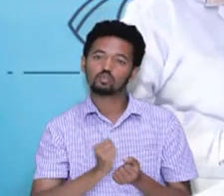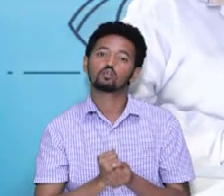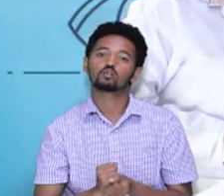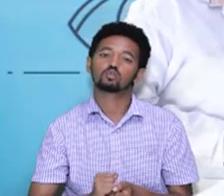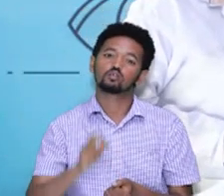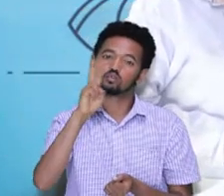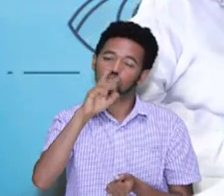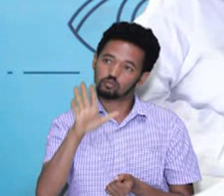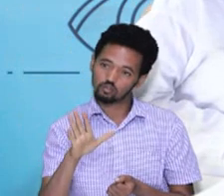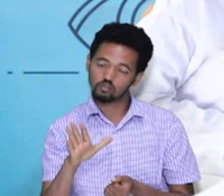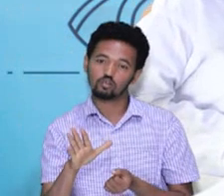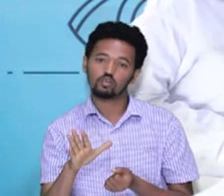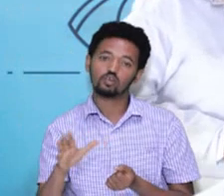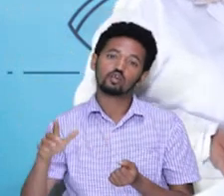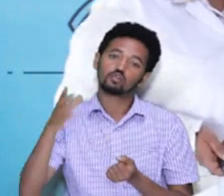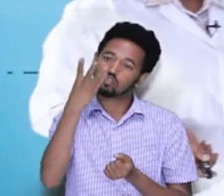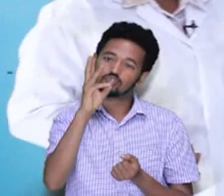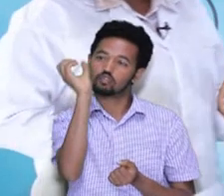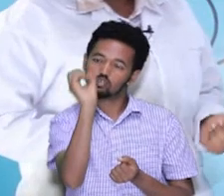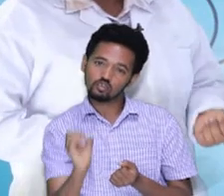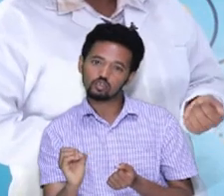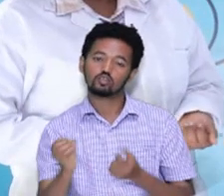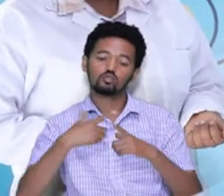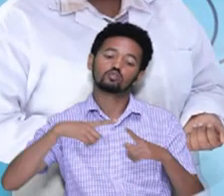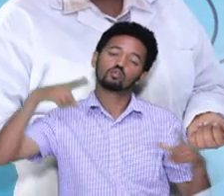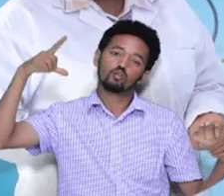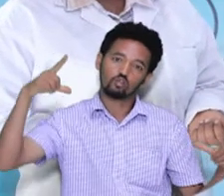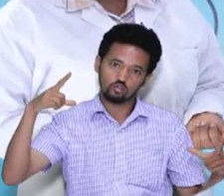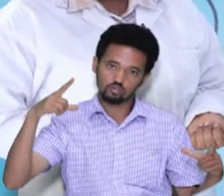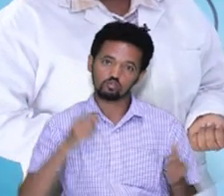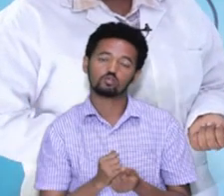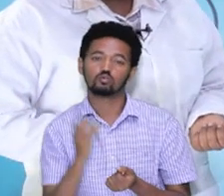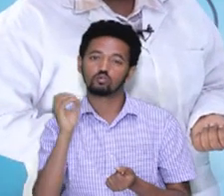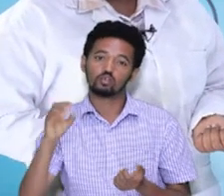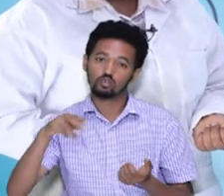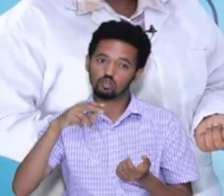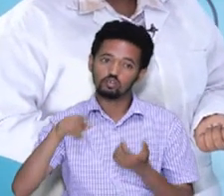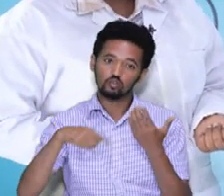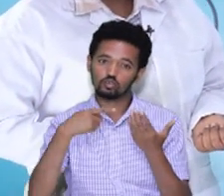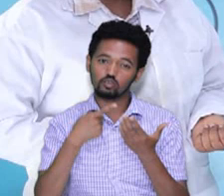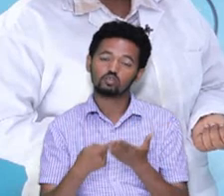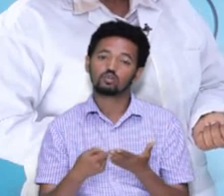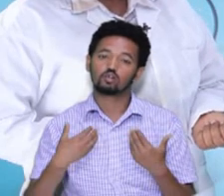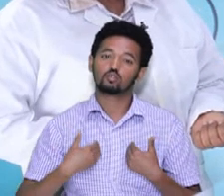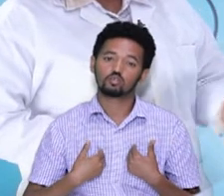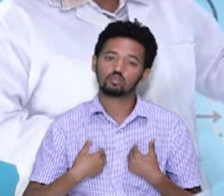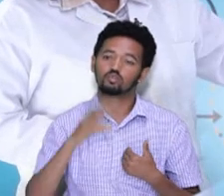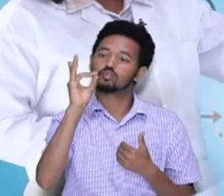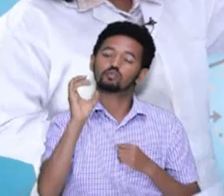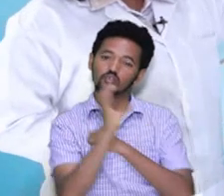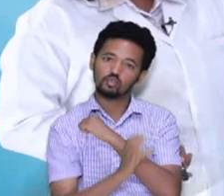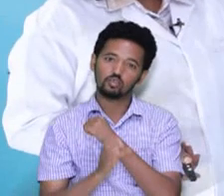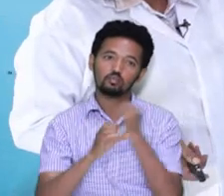minutes west up to 60 degrees east longitude. It has 70 countries.